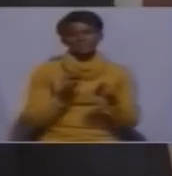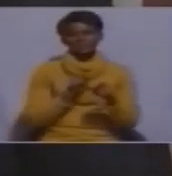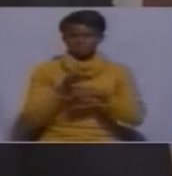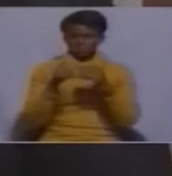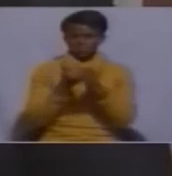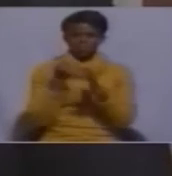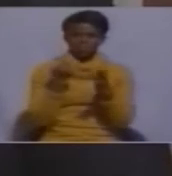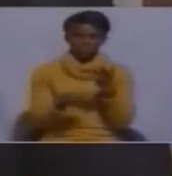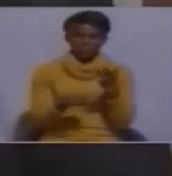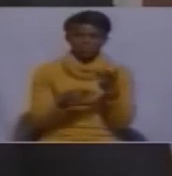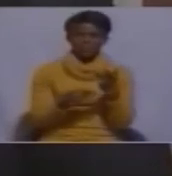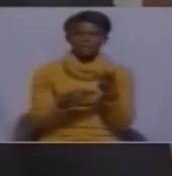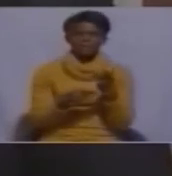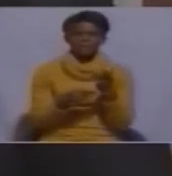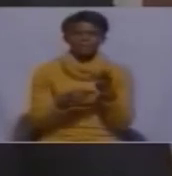all,